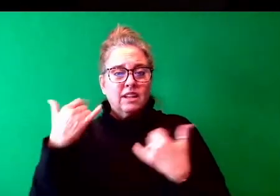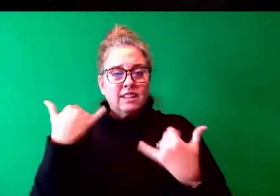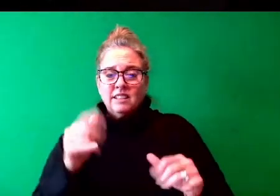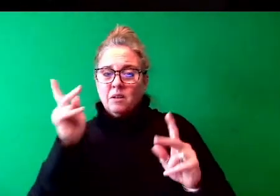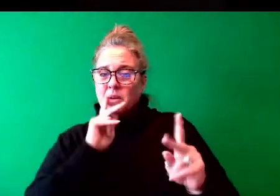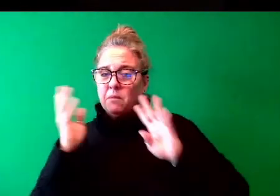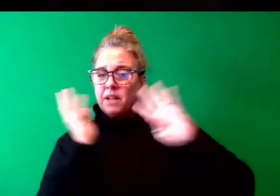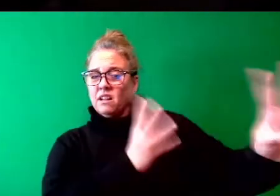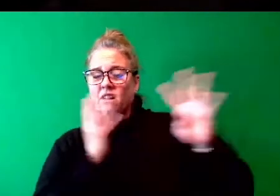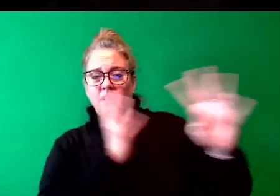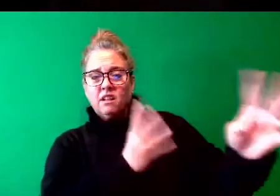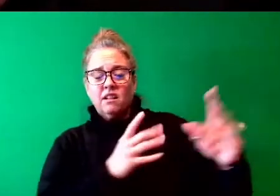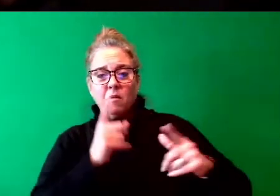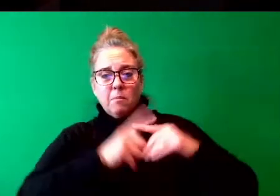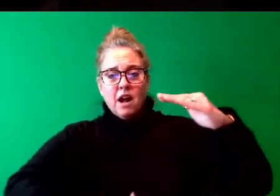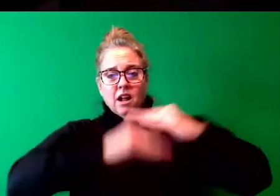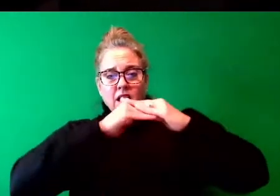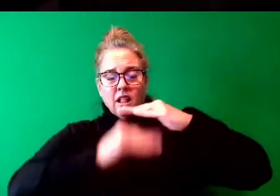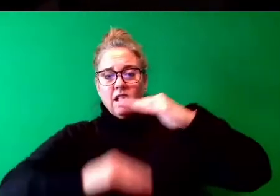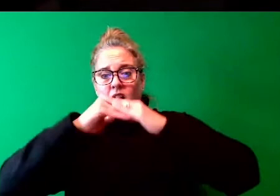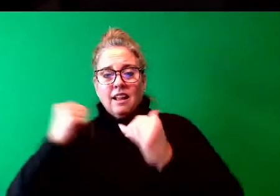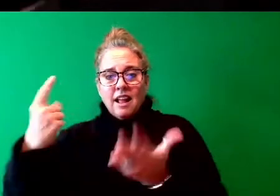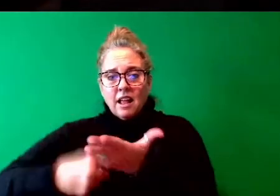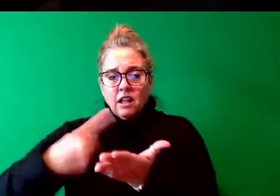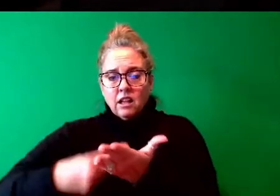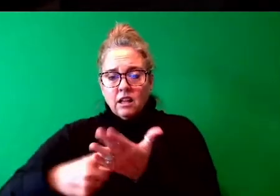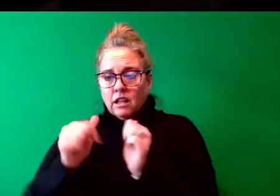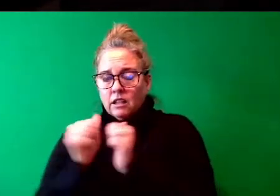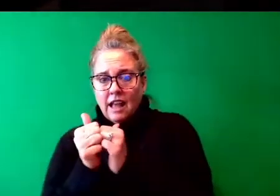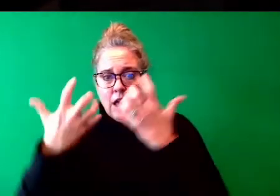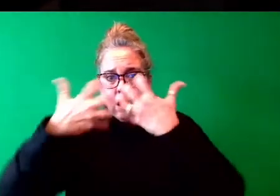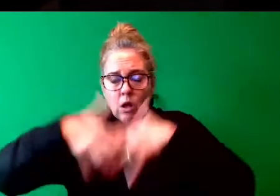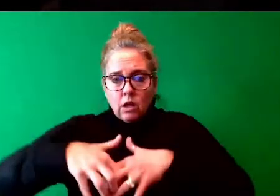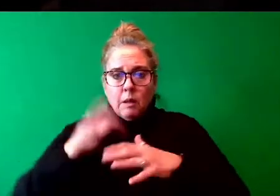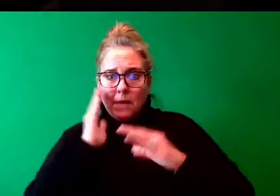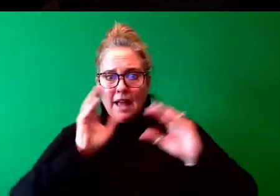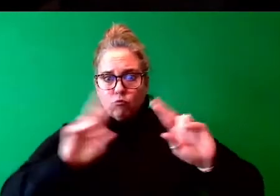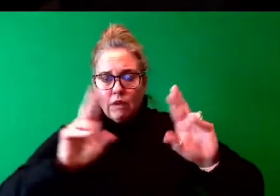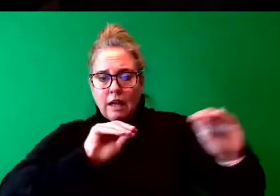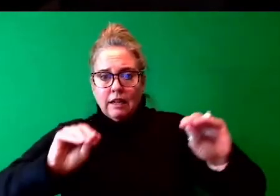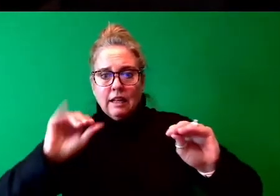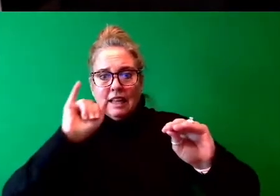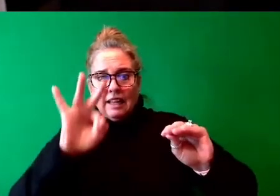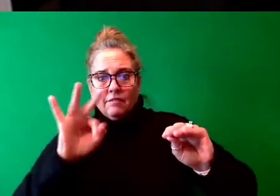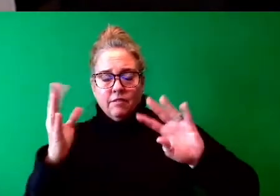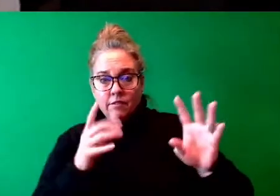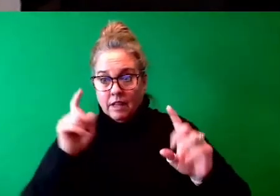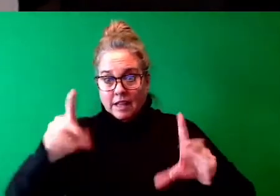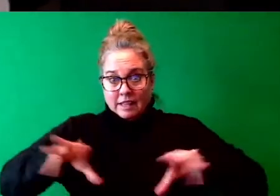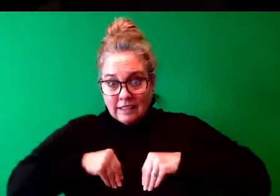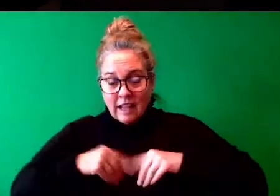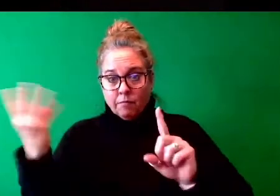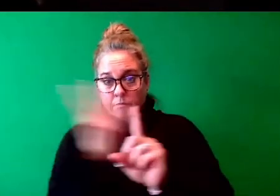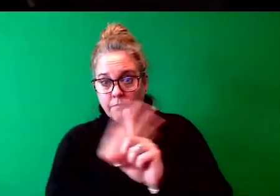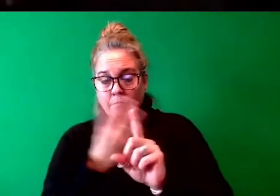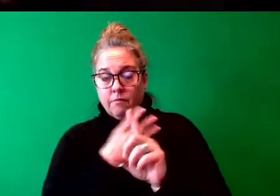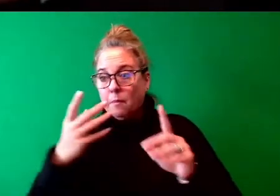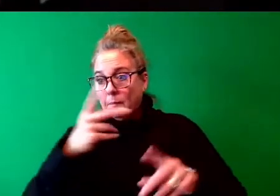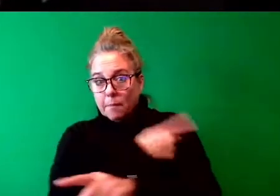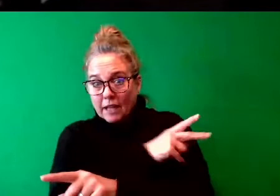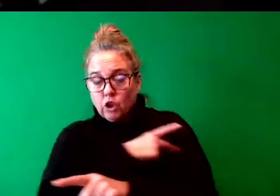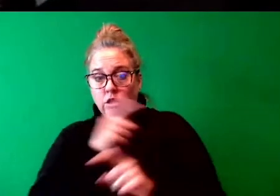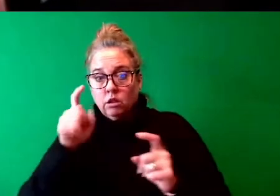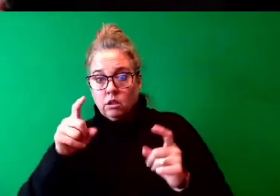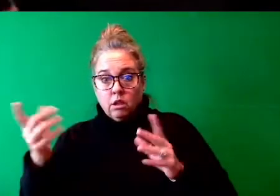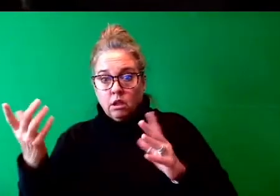at incident command, and daily they are talking about which beds they can move to where and how they're going to absorb patients. And they are all